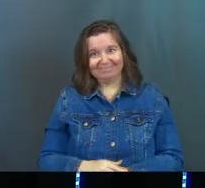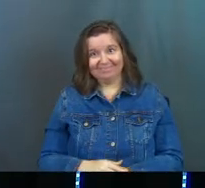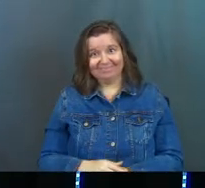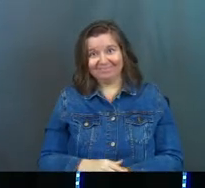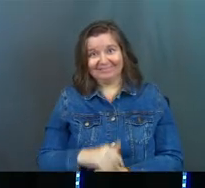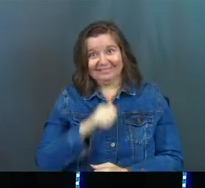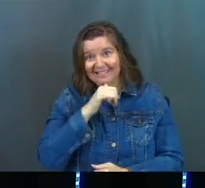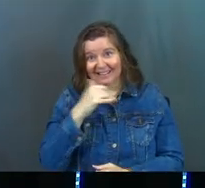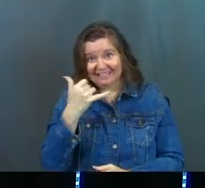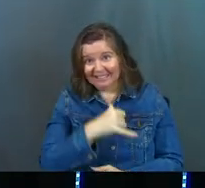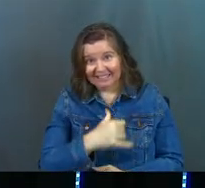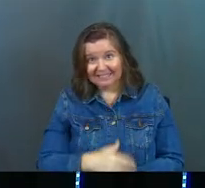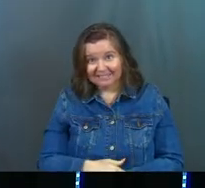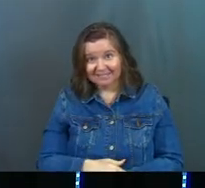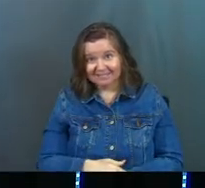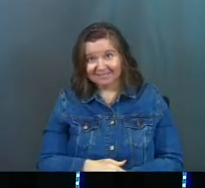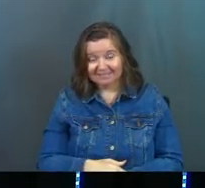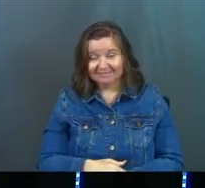Right?